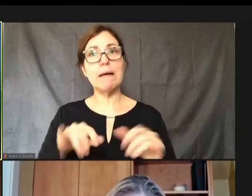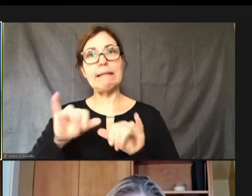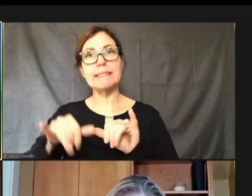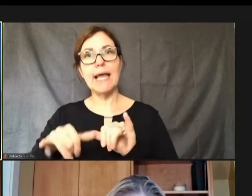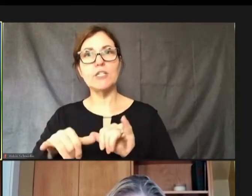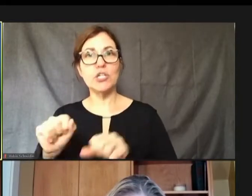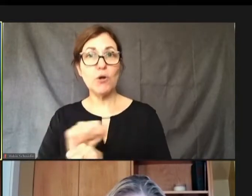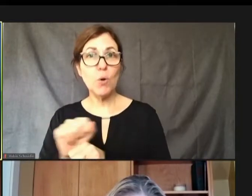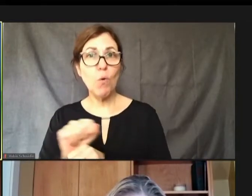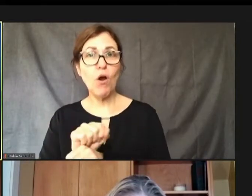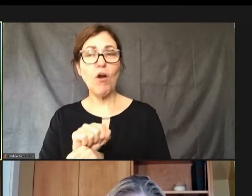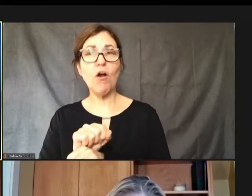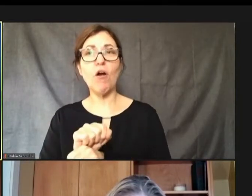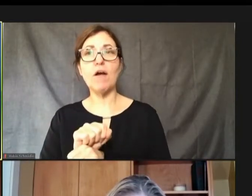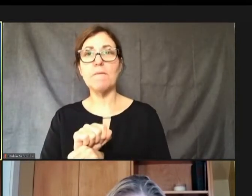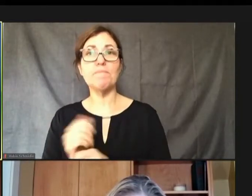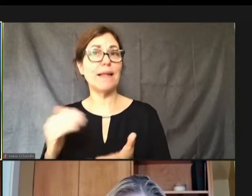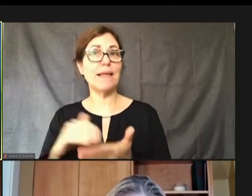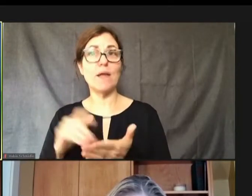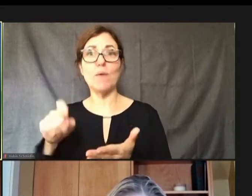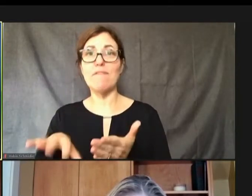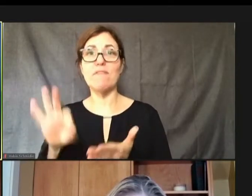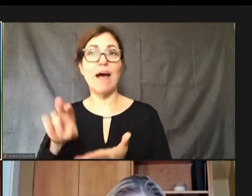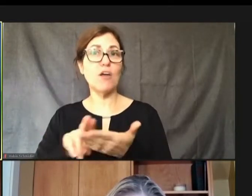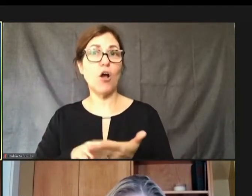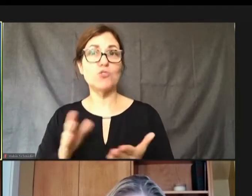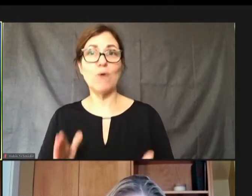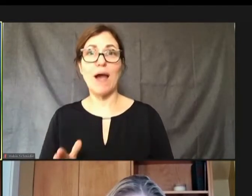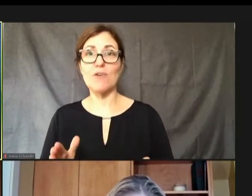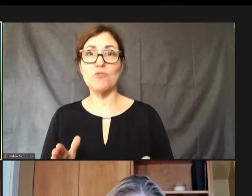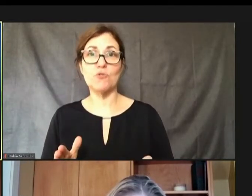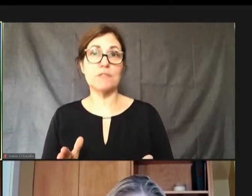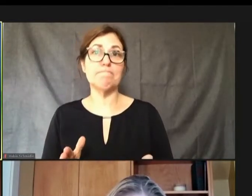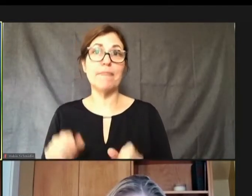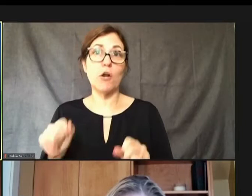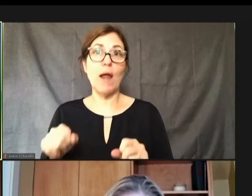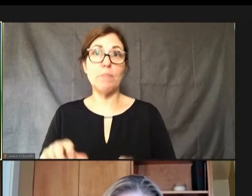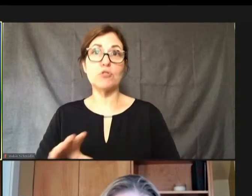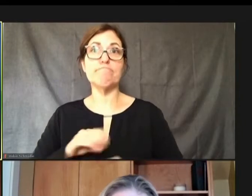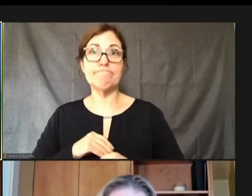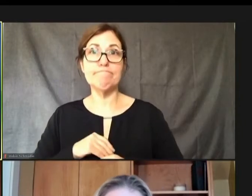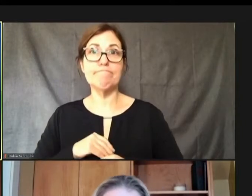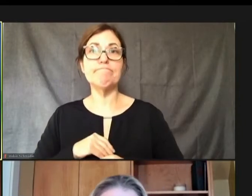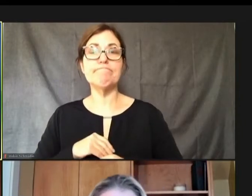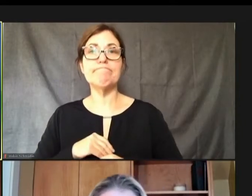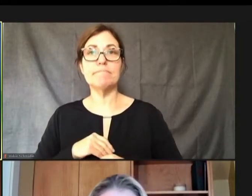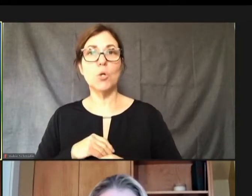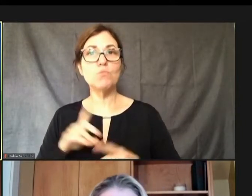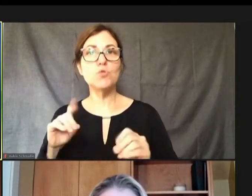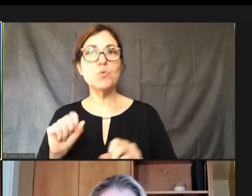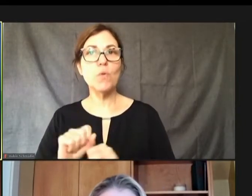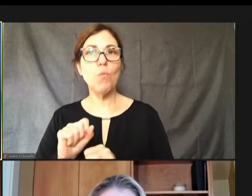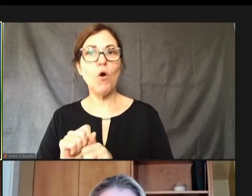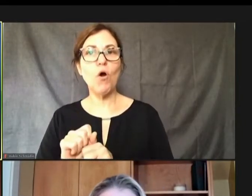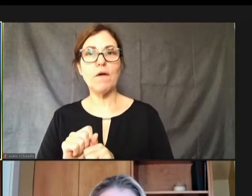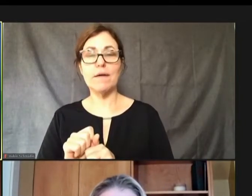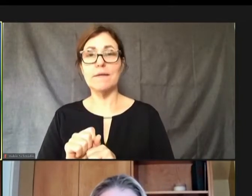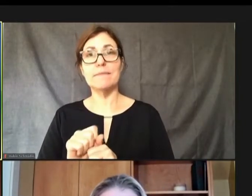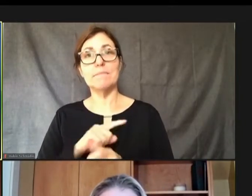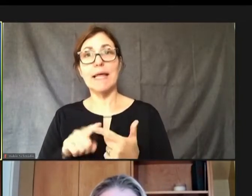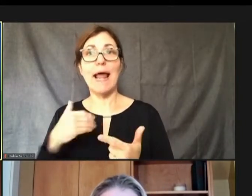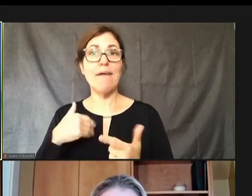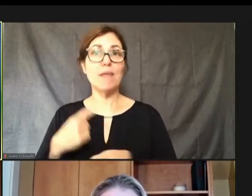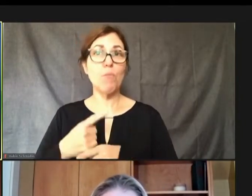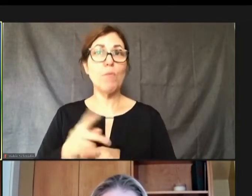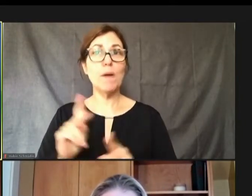It's, again, finding the contractors to be able to do the work, having the appropriate people be able to manage it. And then to a certain